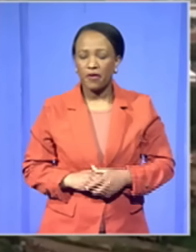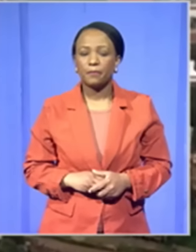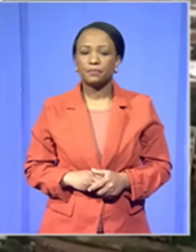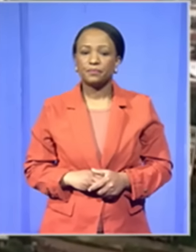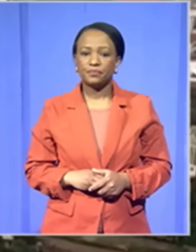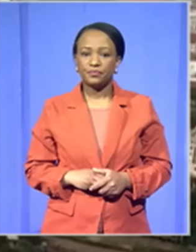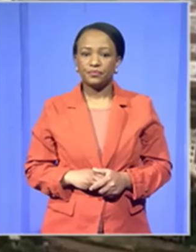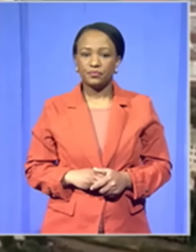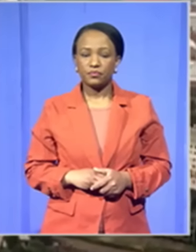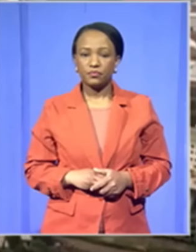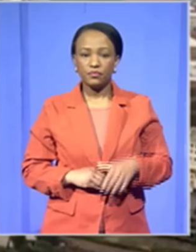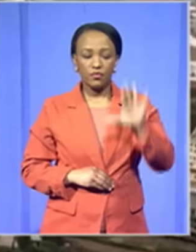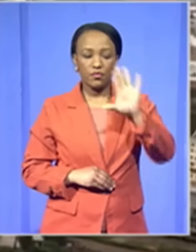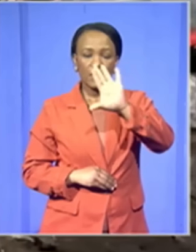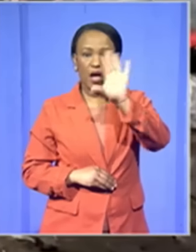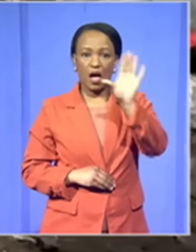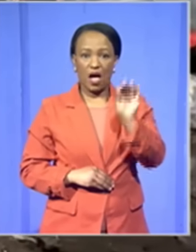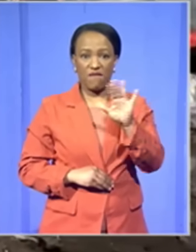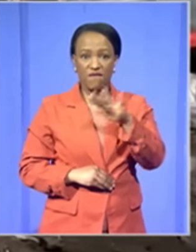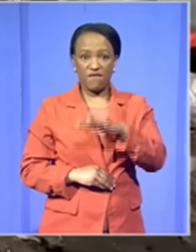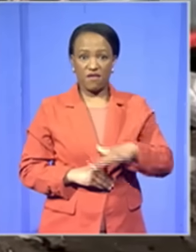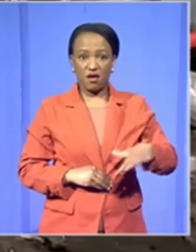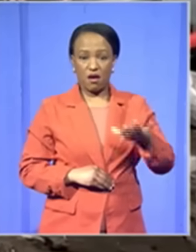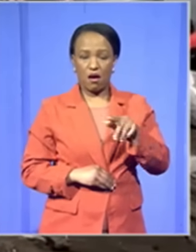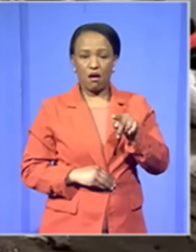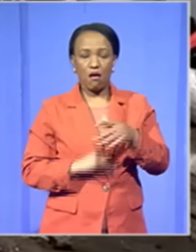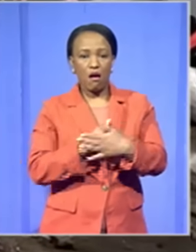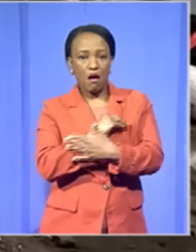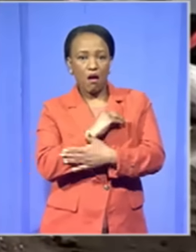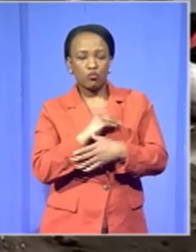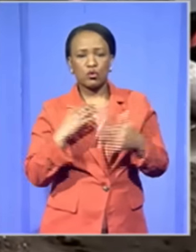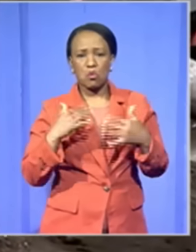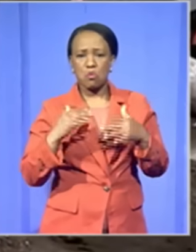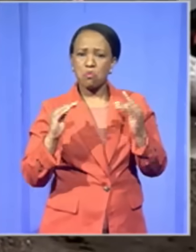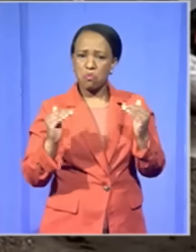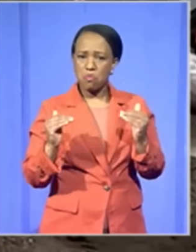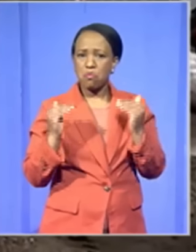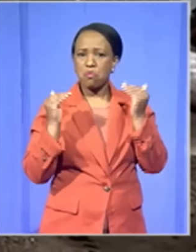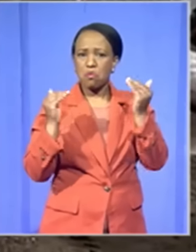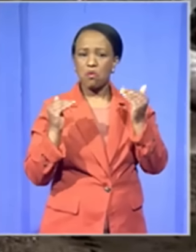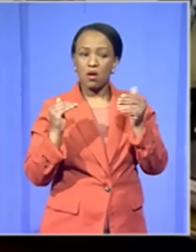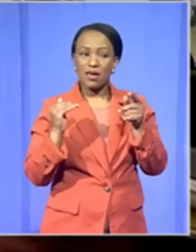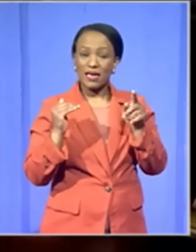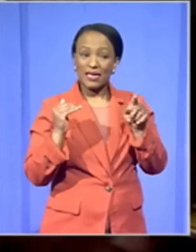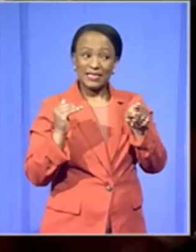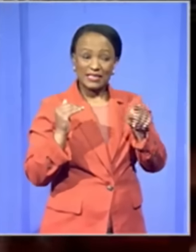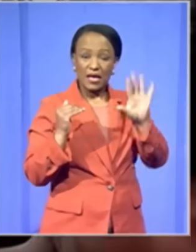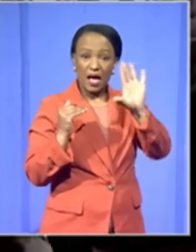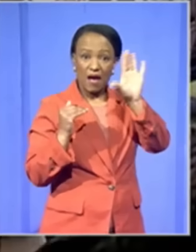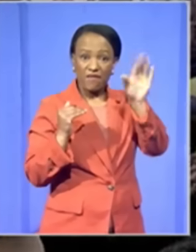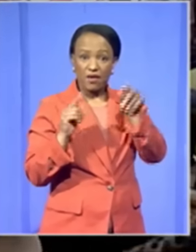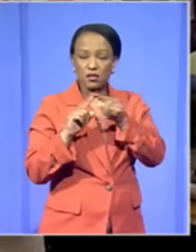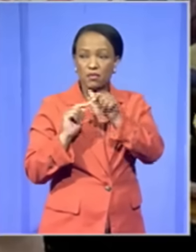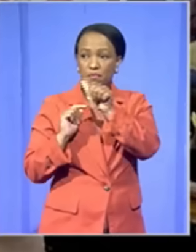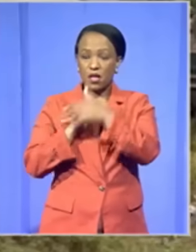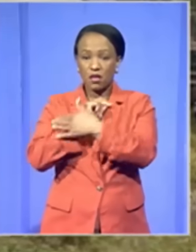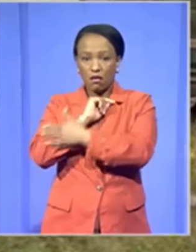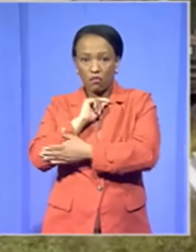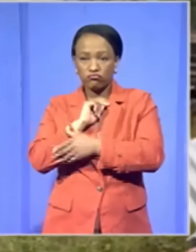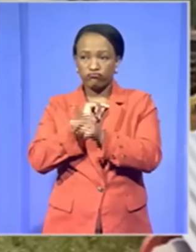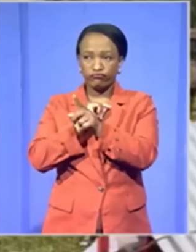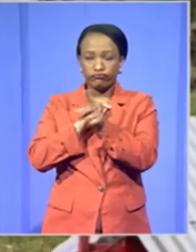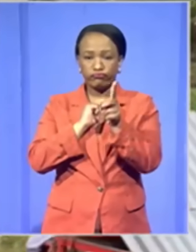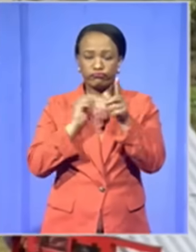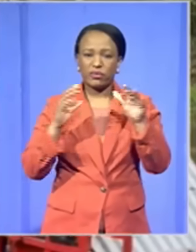Afrika ke lehae la maemo a tshwanyetso lefatsheng. Afrika Borwa le dinaha tse ding di tsitlallela hore boikitlaetso ba lefatshe ka bophara ba hore